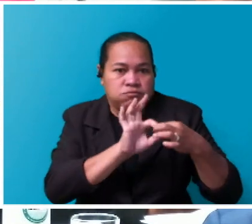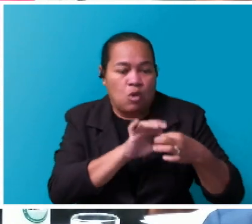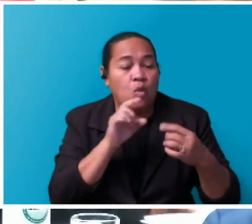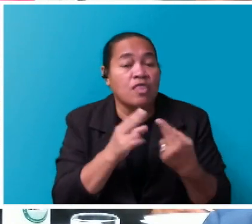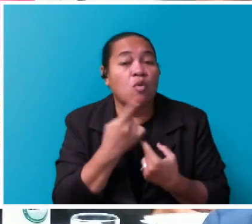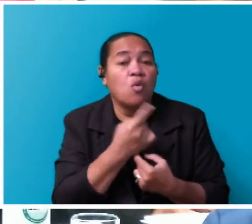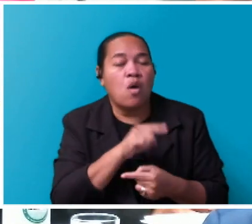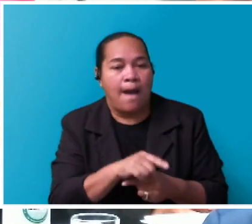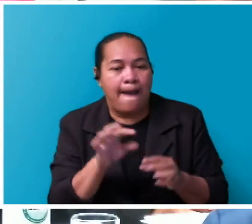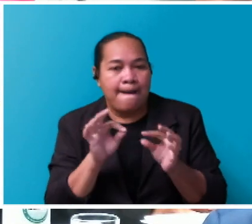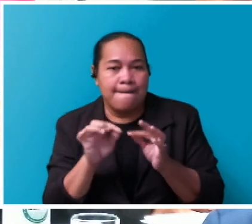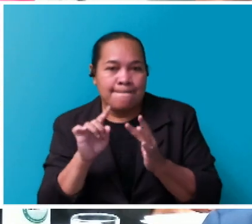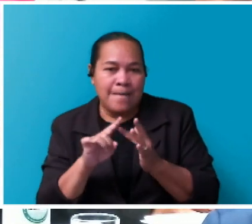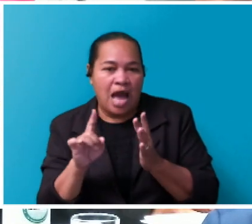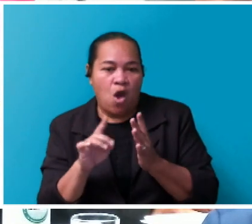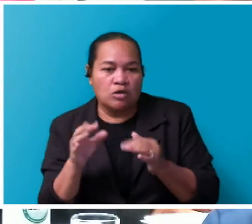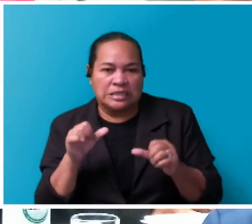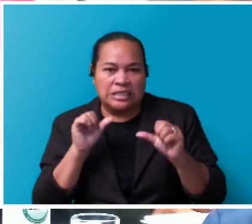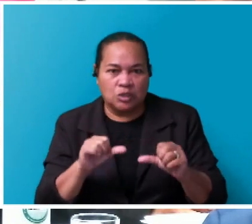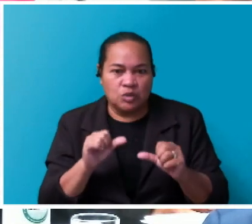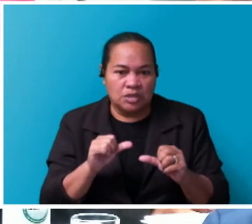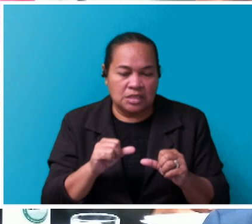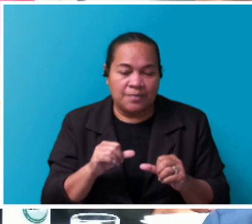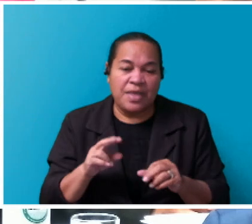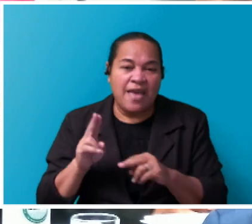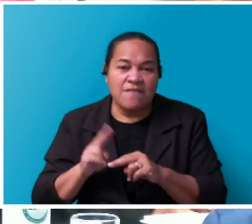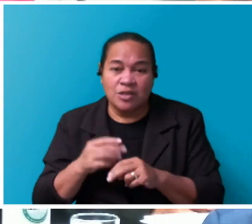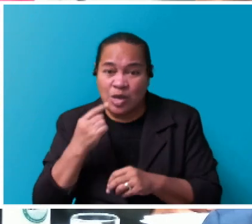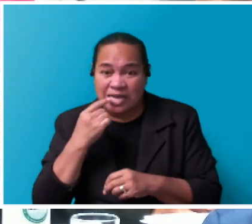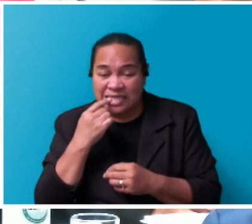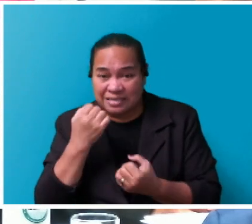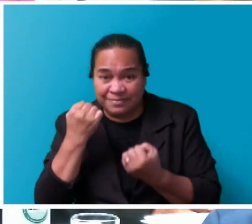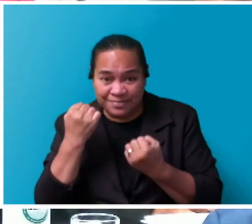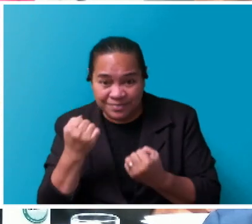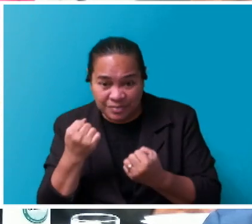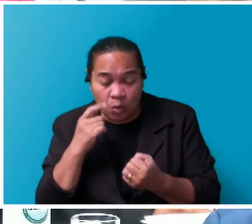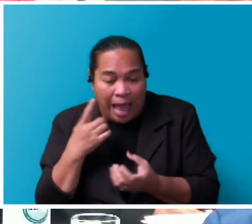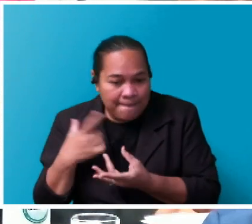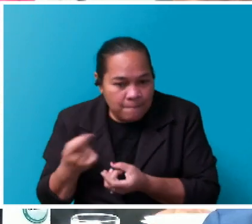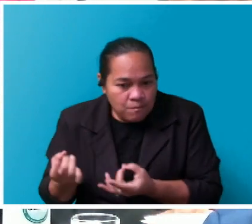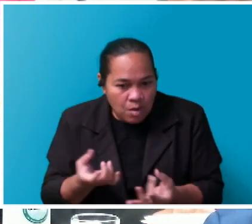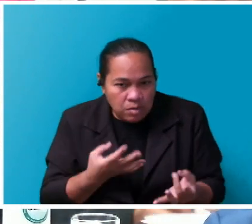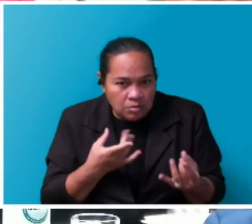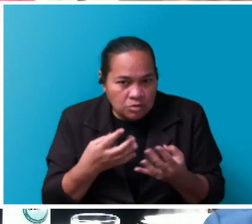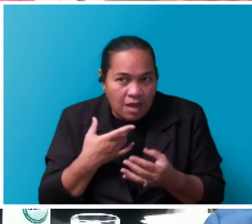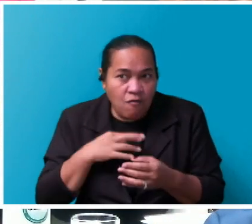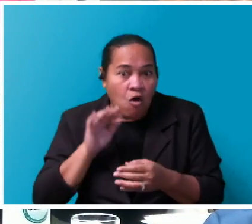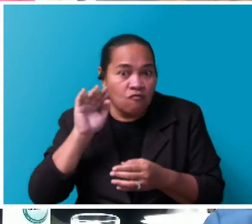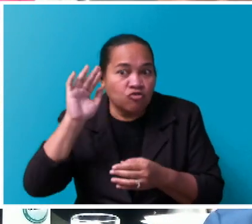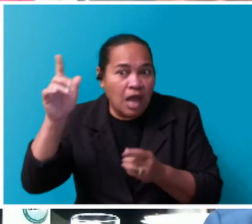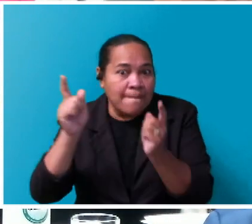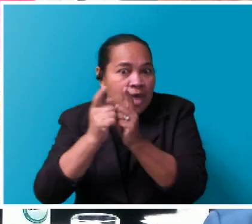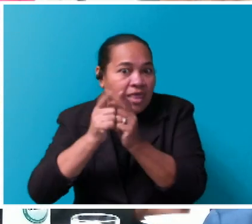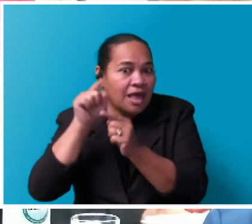Biosecurity Authority of Fiji and the Fiji Revenue and Customs Service in preparation for upcoming negotiations.